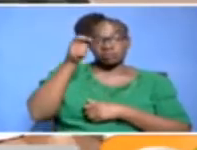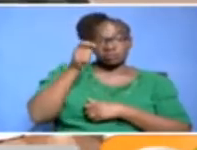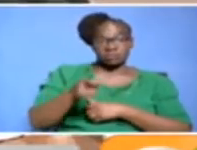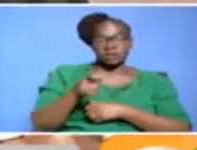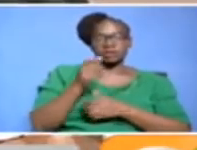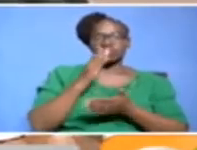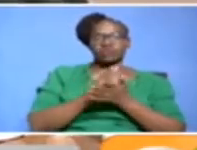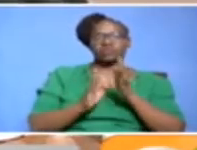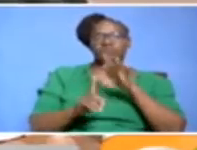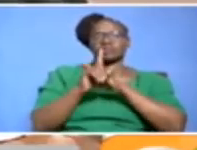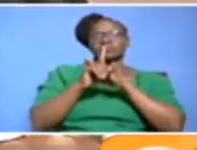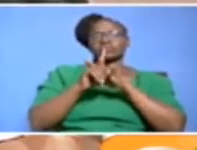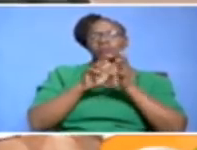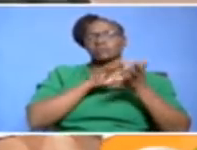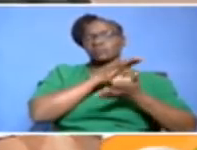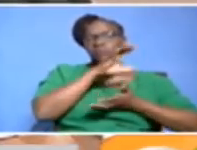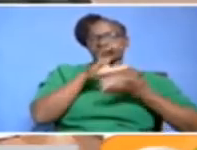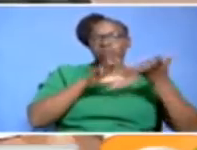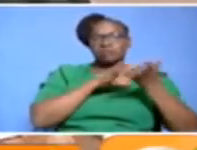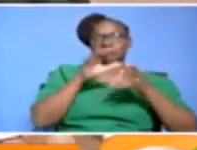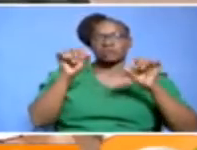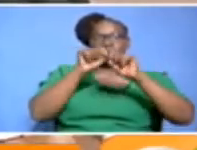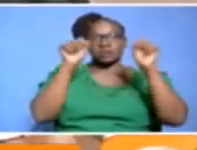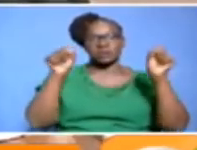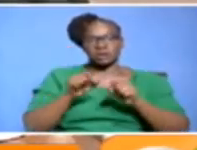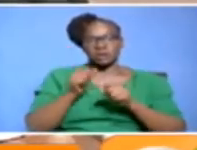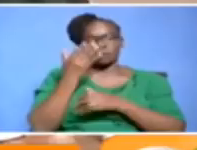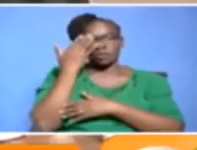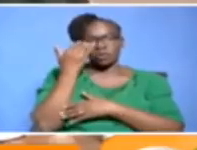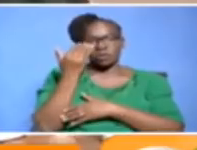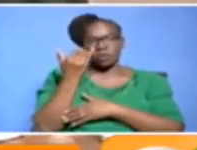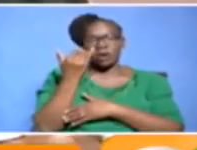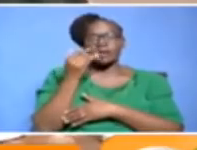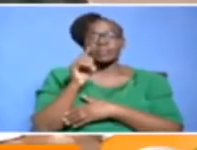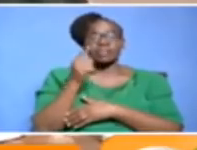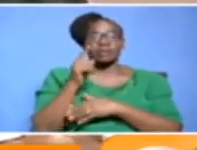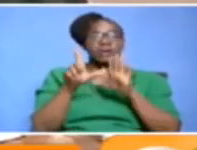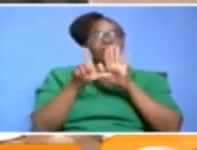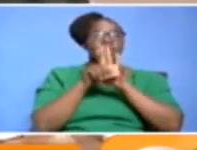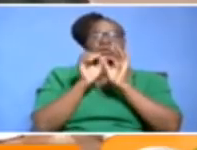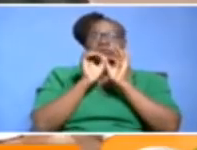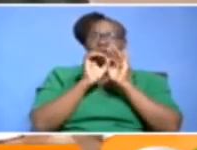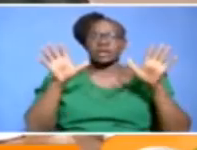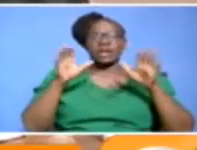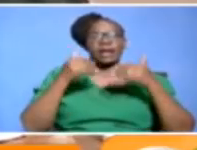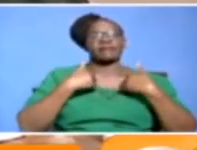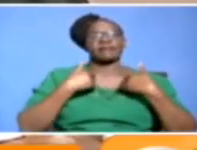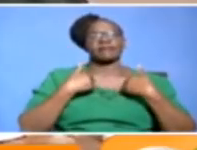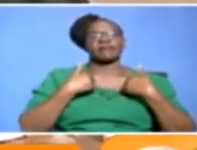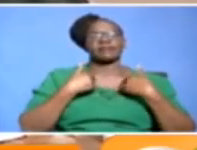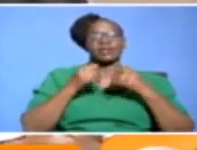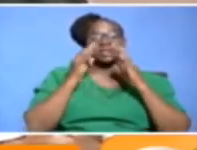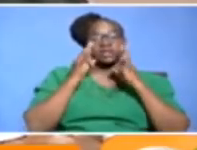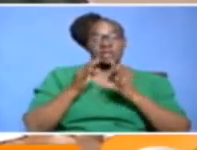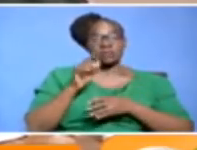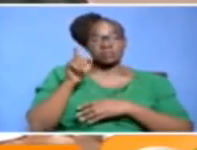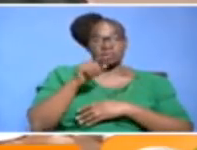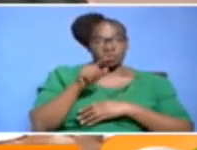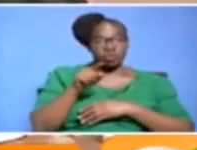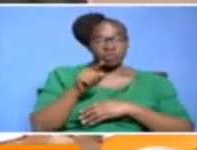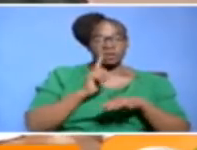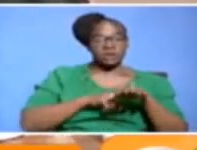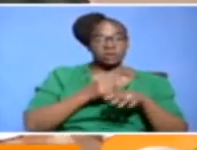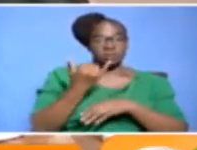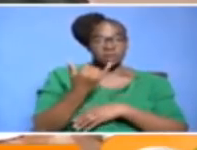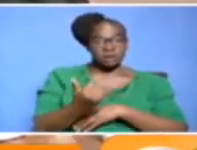of confusion in the system. For once, because the law is very clear that if you're convicted when you're a